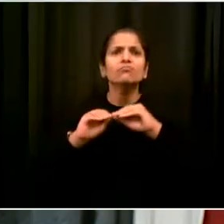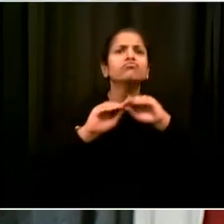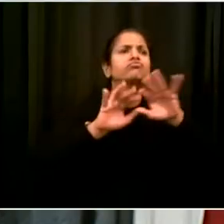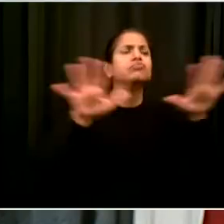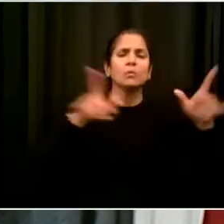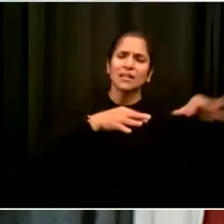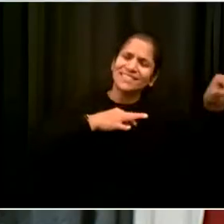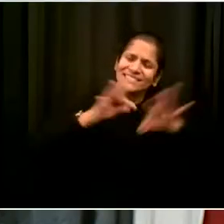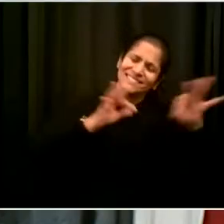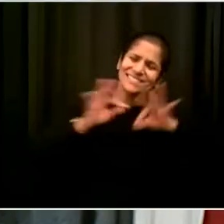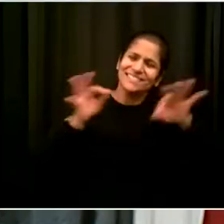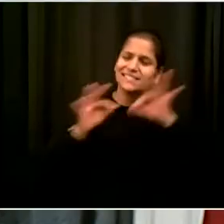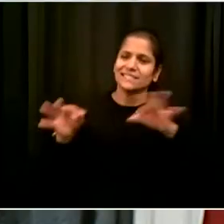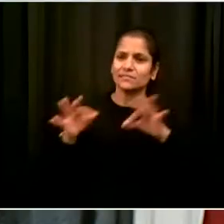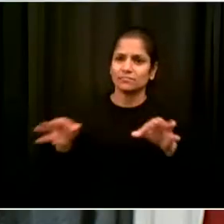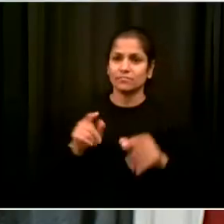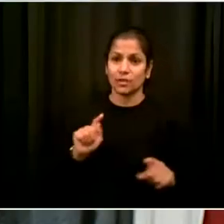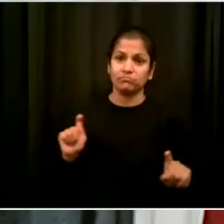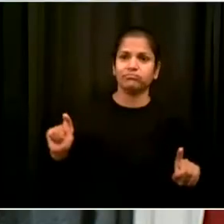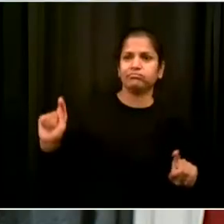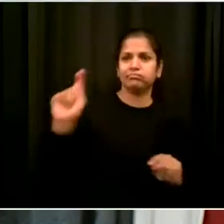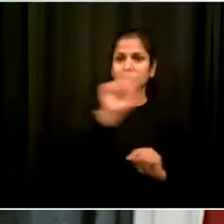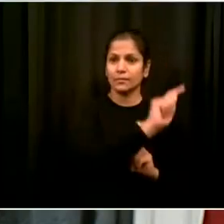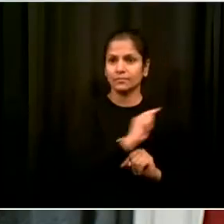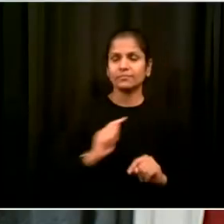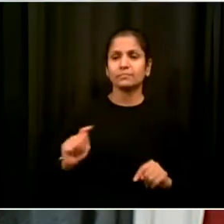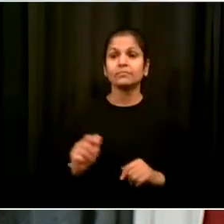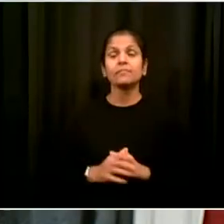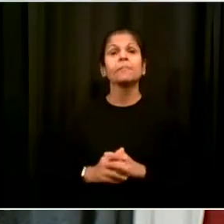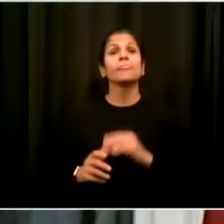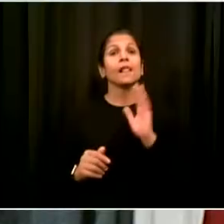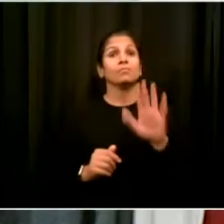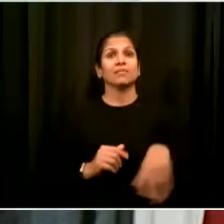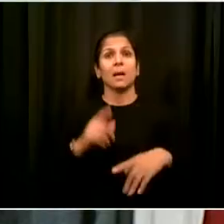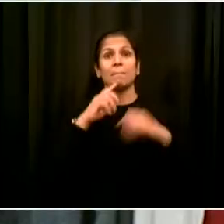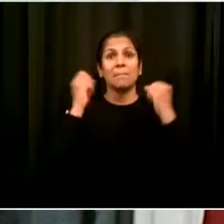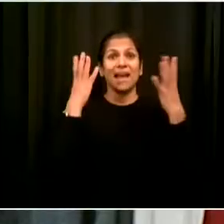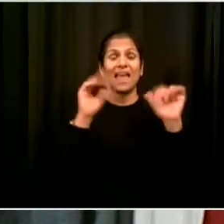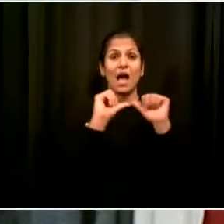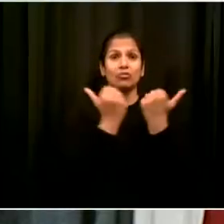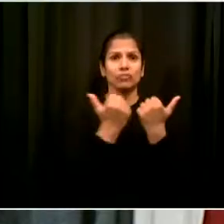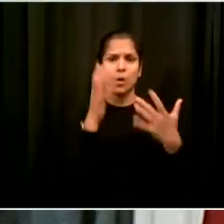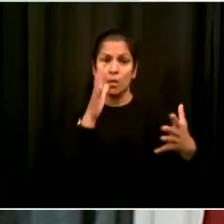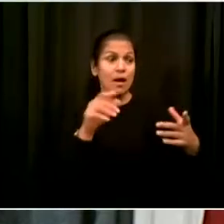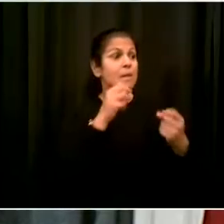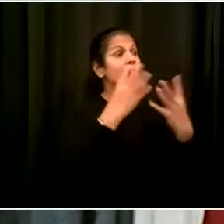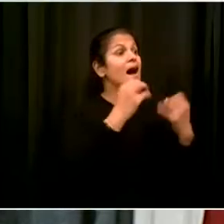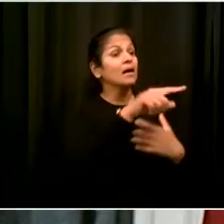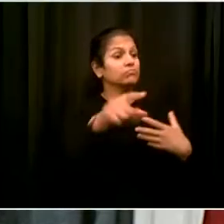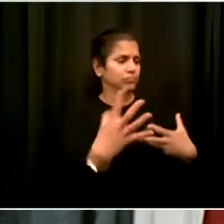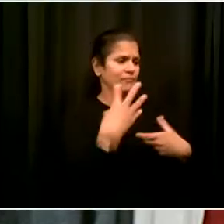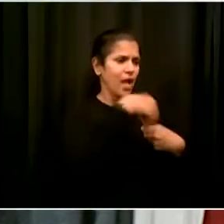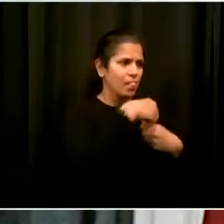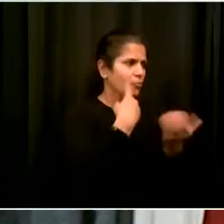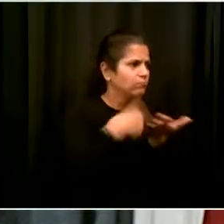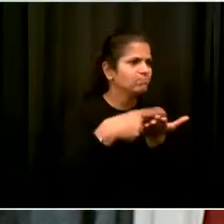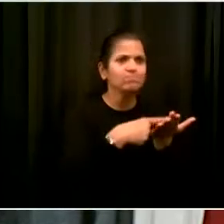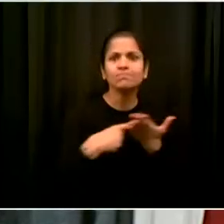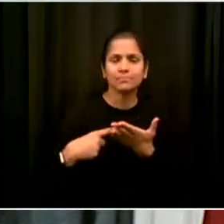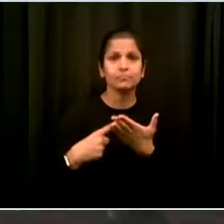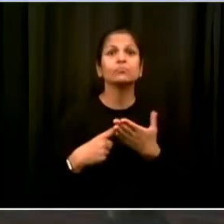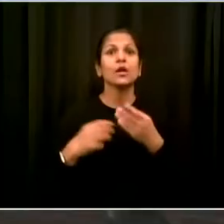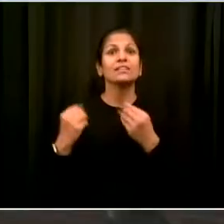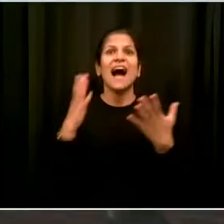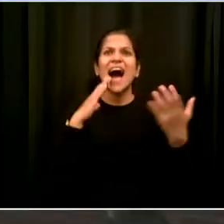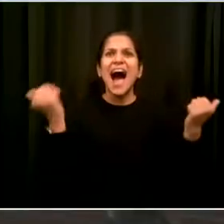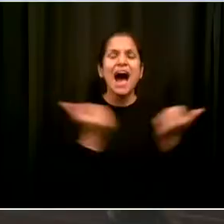distributed. This multi-agency command center will react in real time as an air traffic control of the vaccine, with agencies from